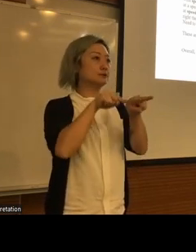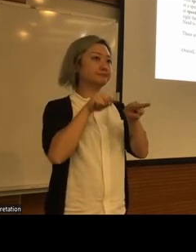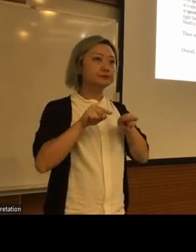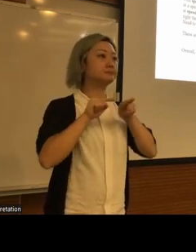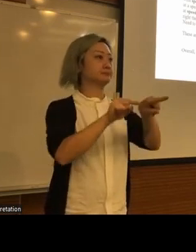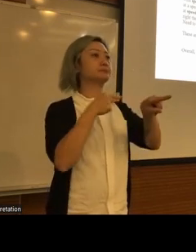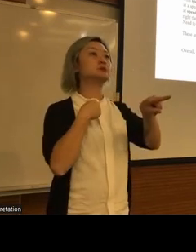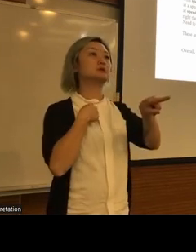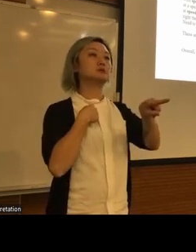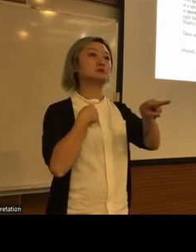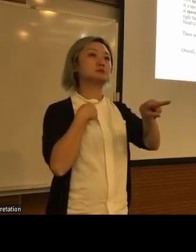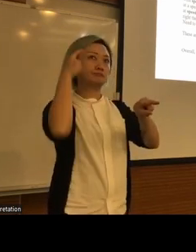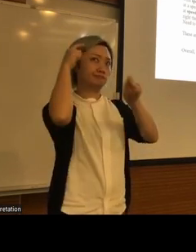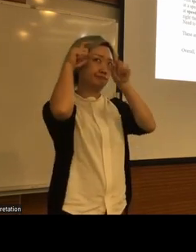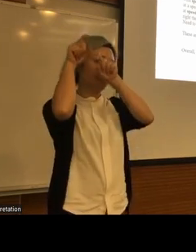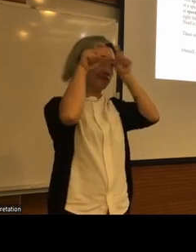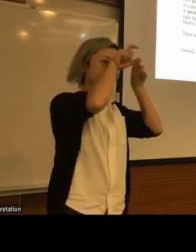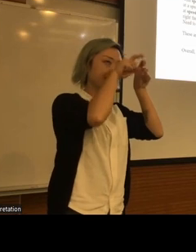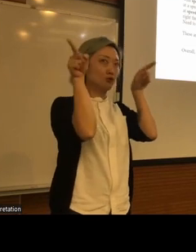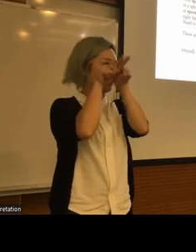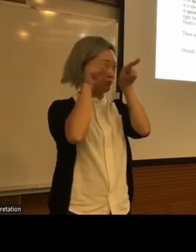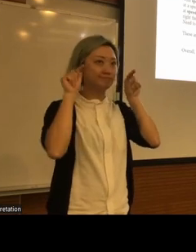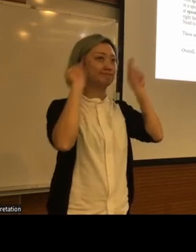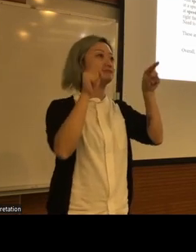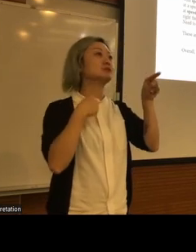simultaneous operations at the same time.